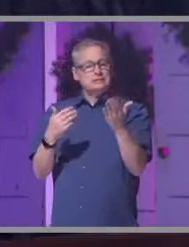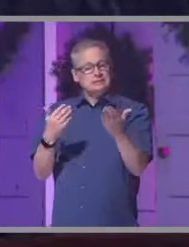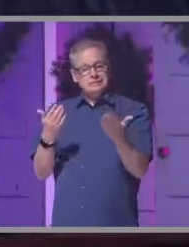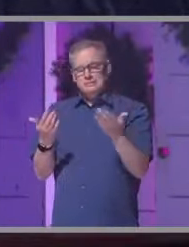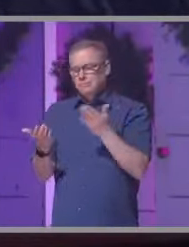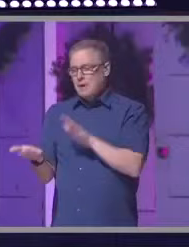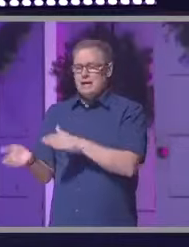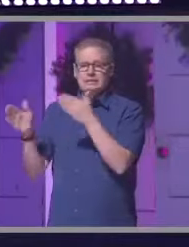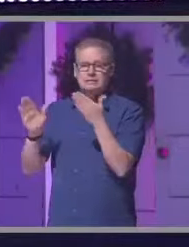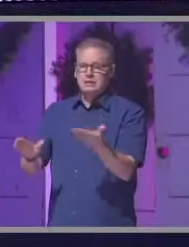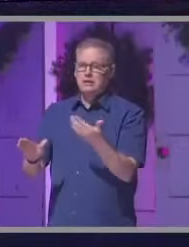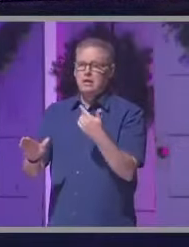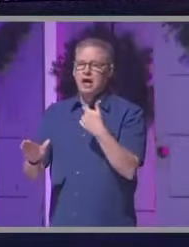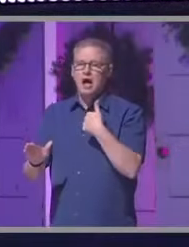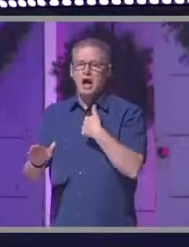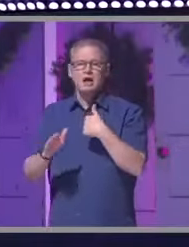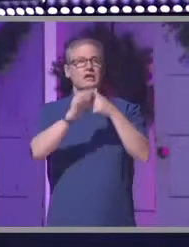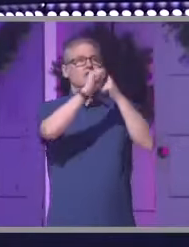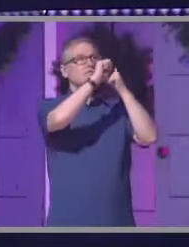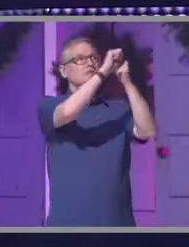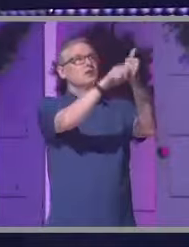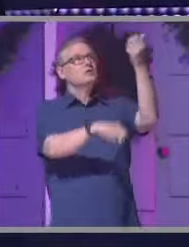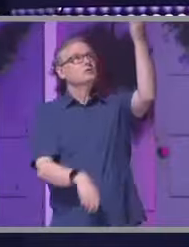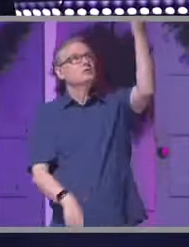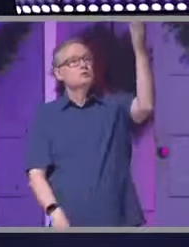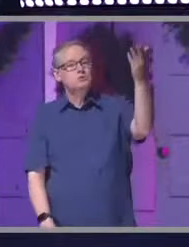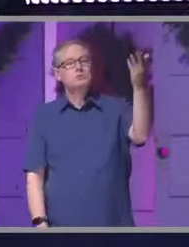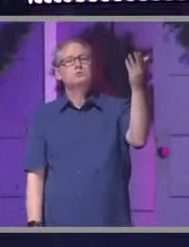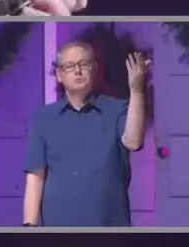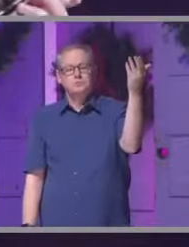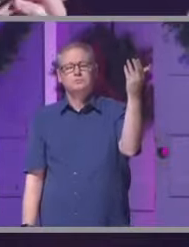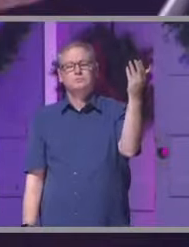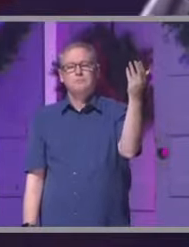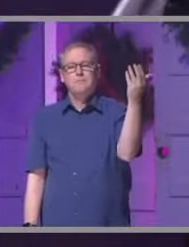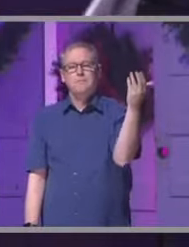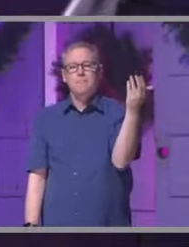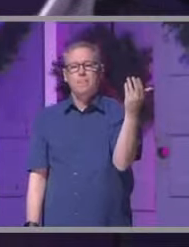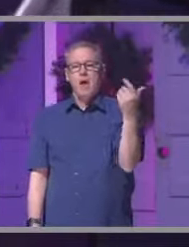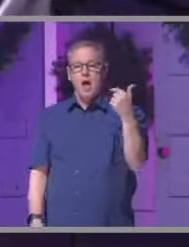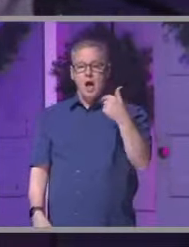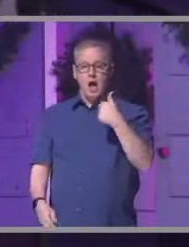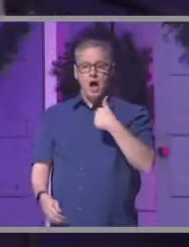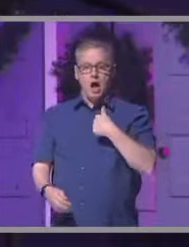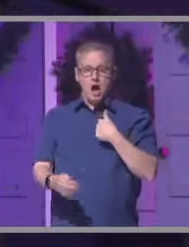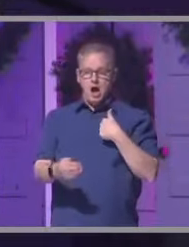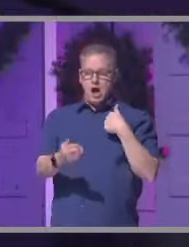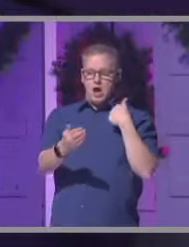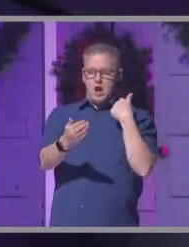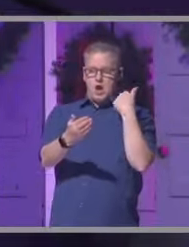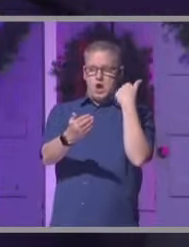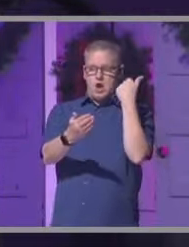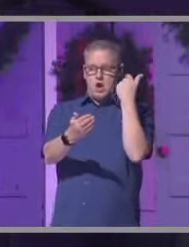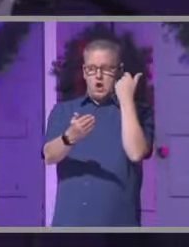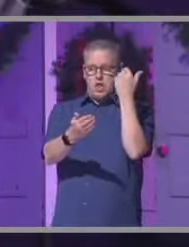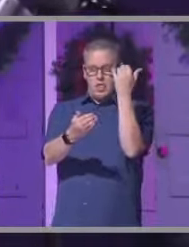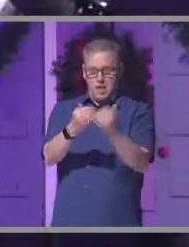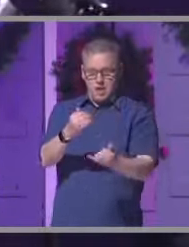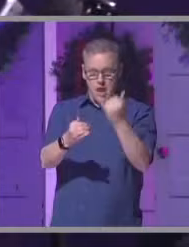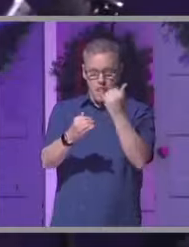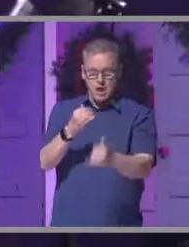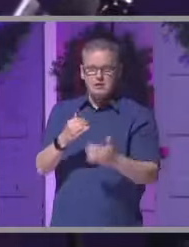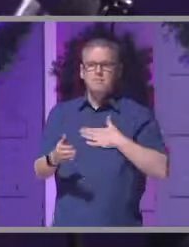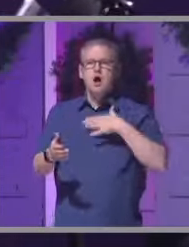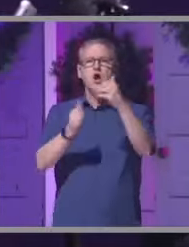my death I'll follow you. When I come to end this race I've